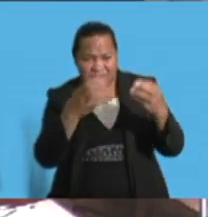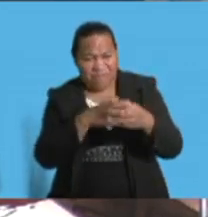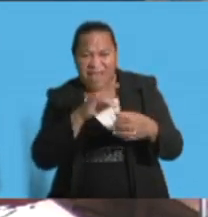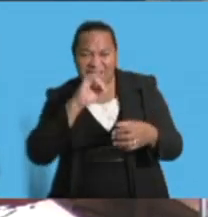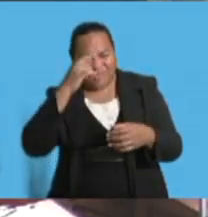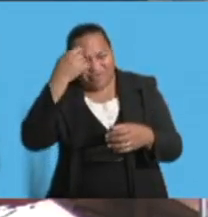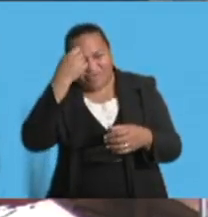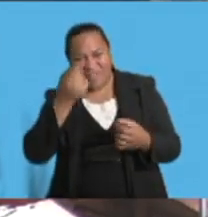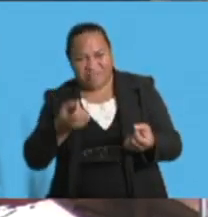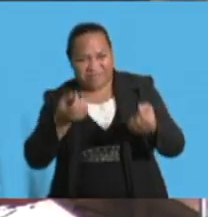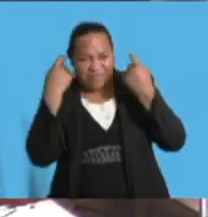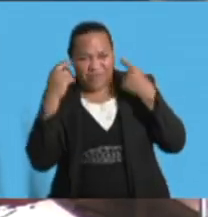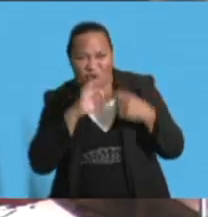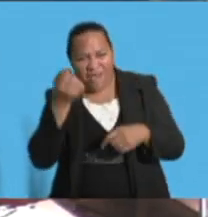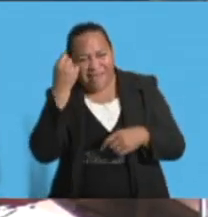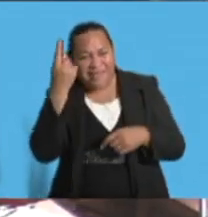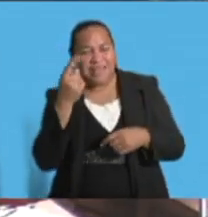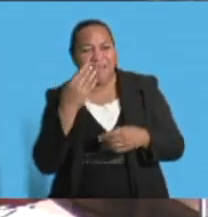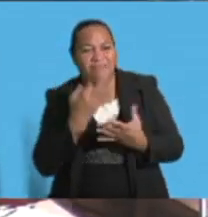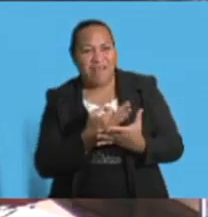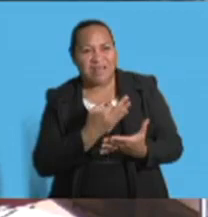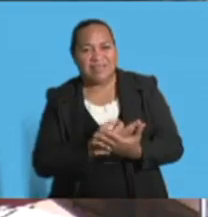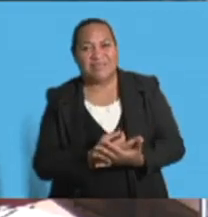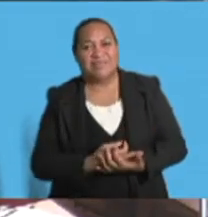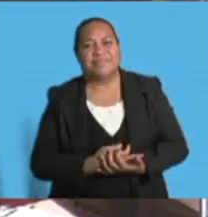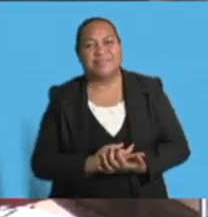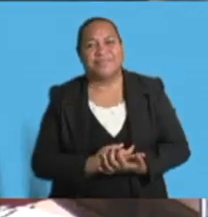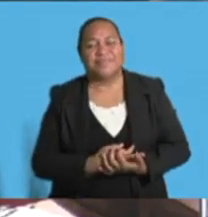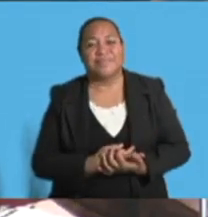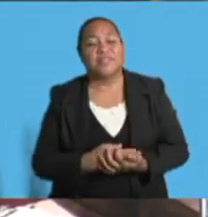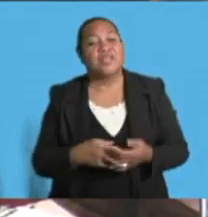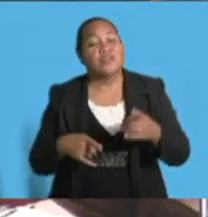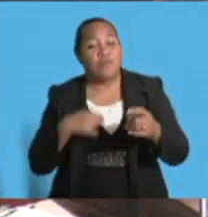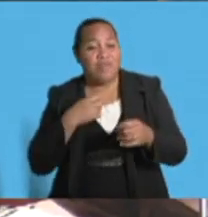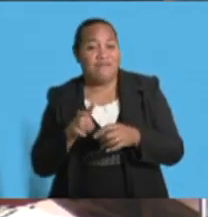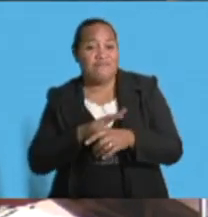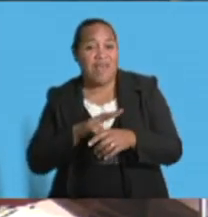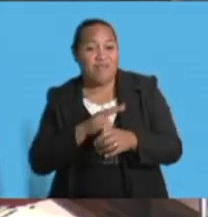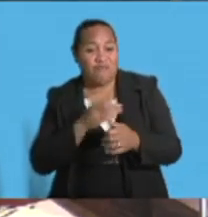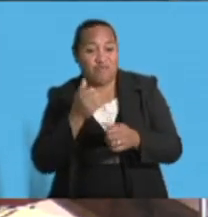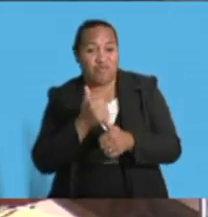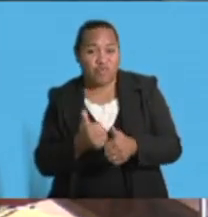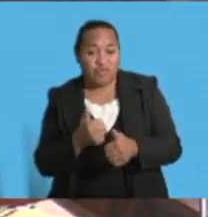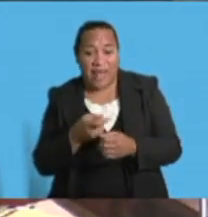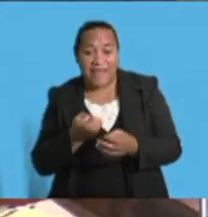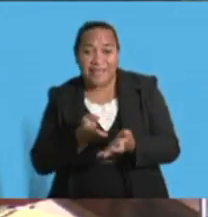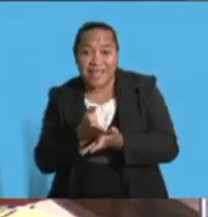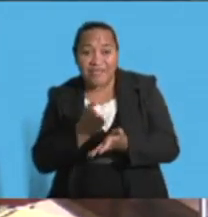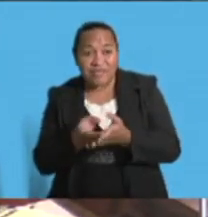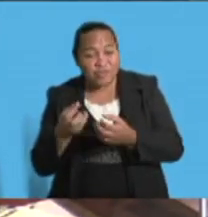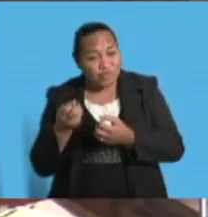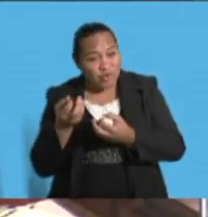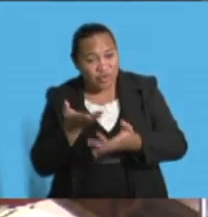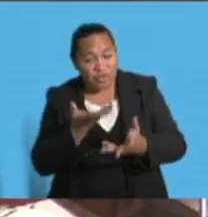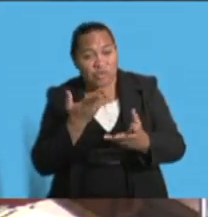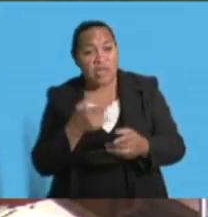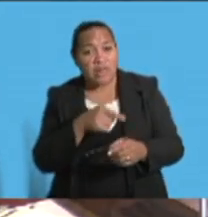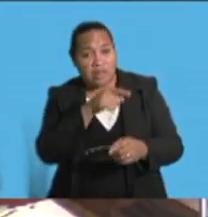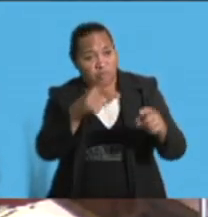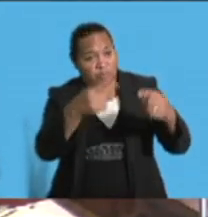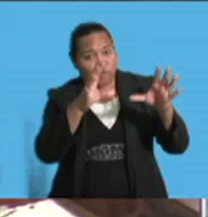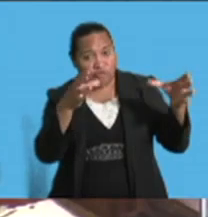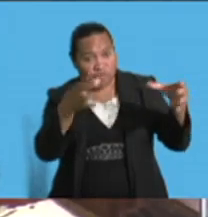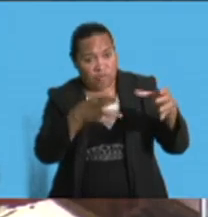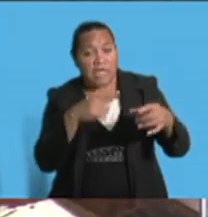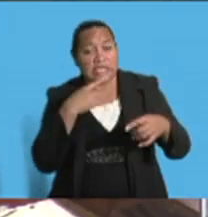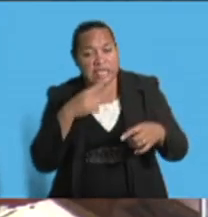can take higher loans for development based on their capacity to pay from the value of goods and services they produce. The opposition's claim that our